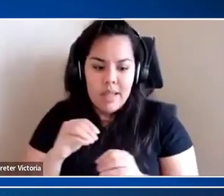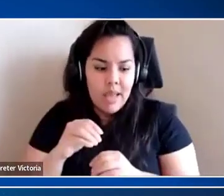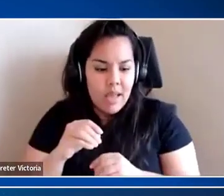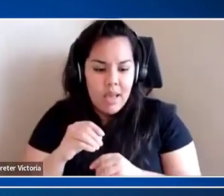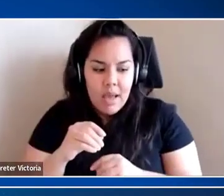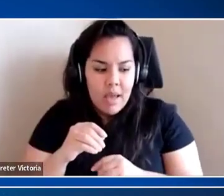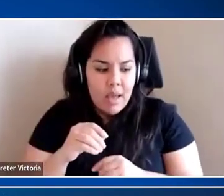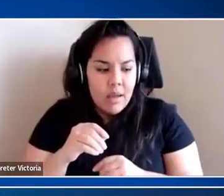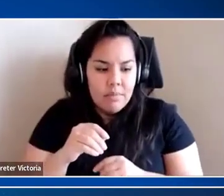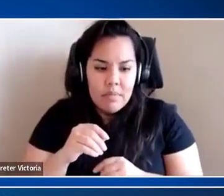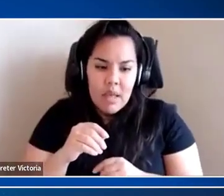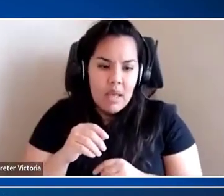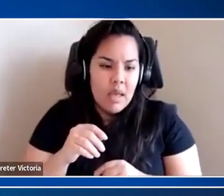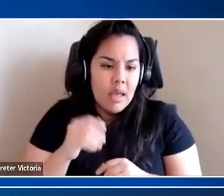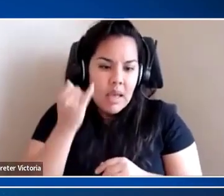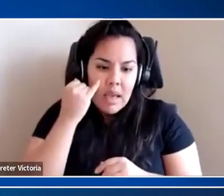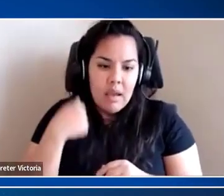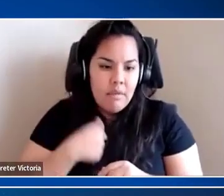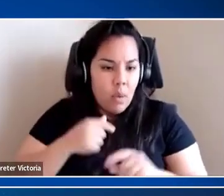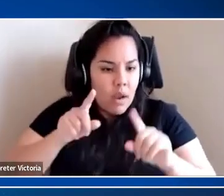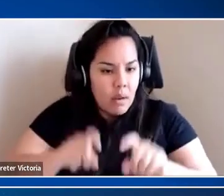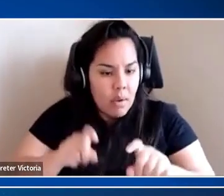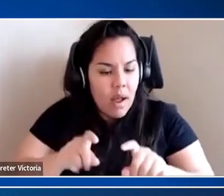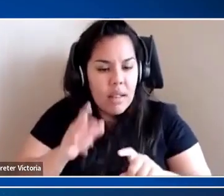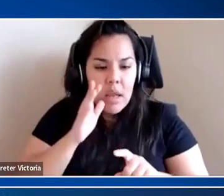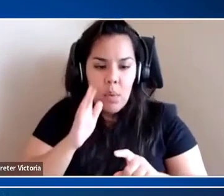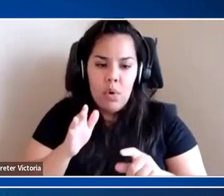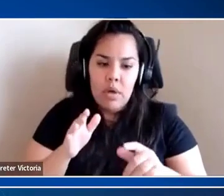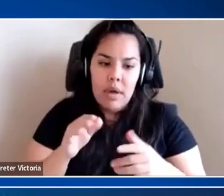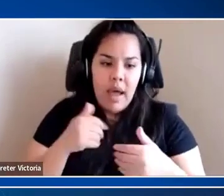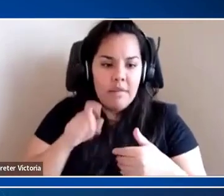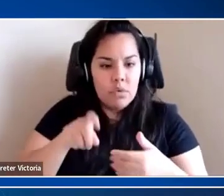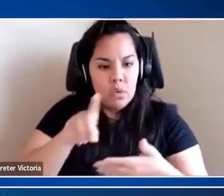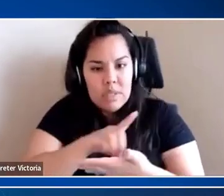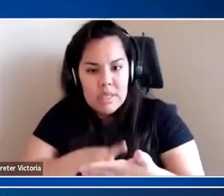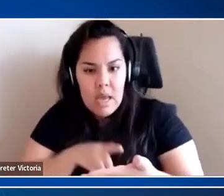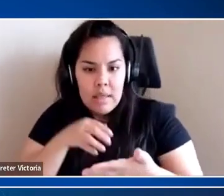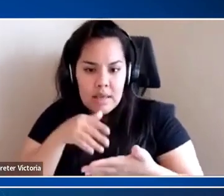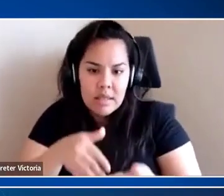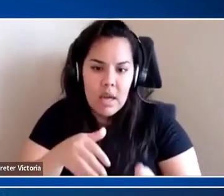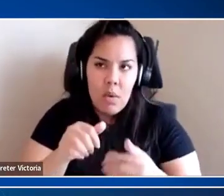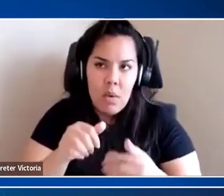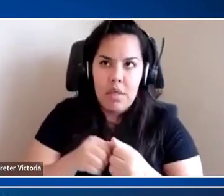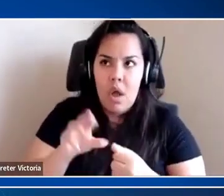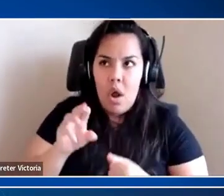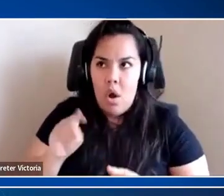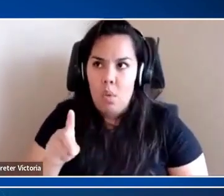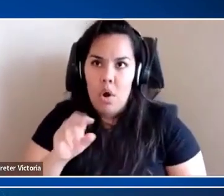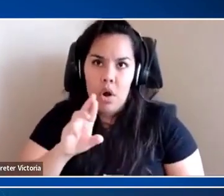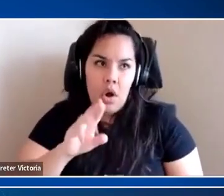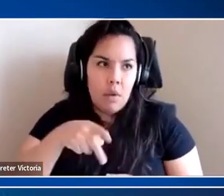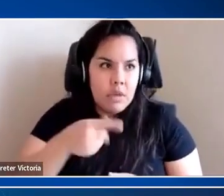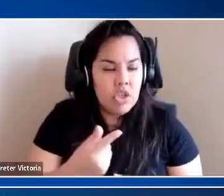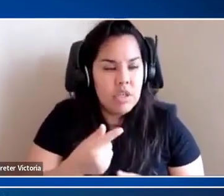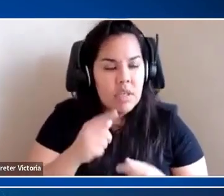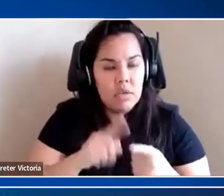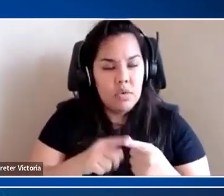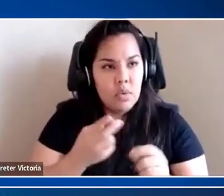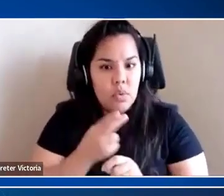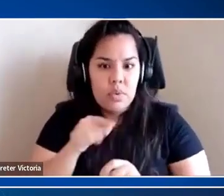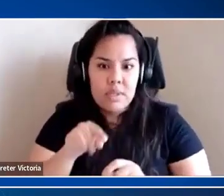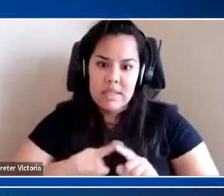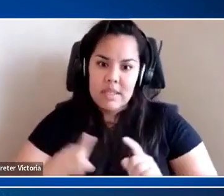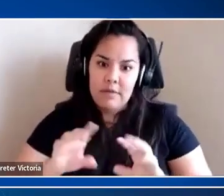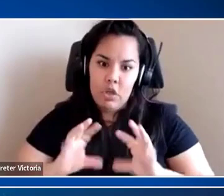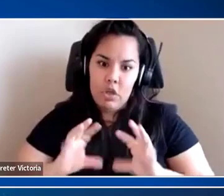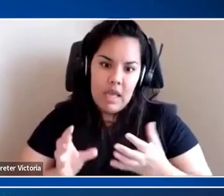multi-year study with a subset of R01s or RPGs carved out for reviewing using this different set of criteria.